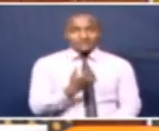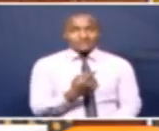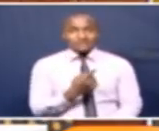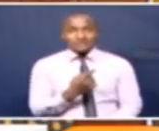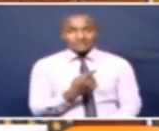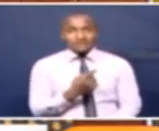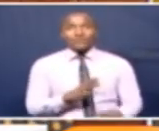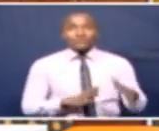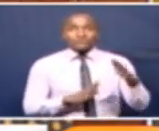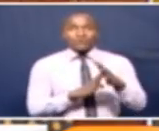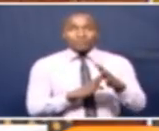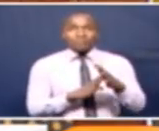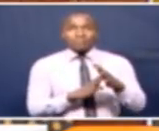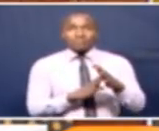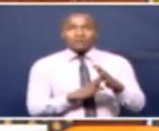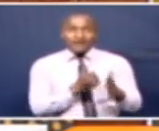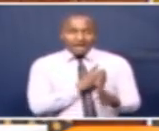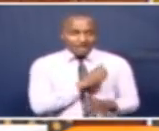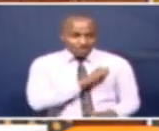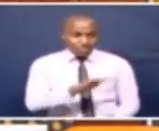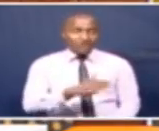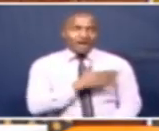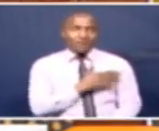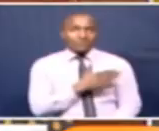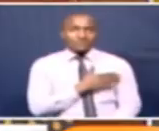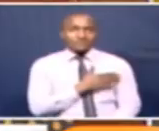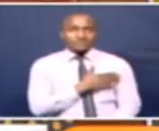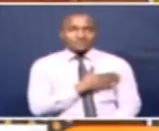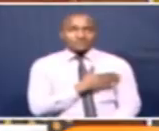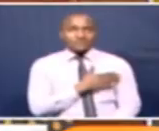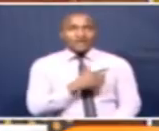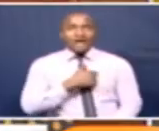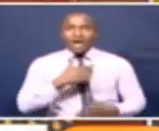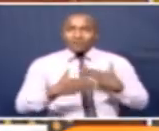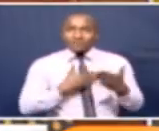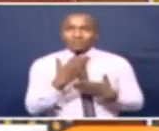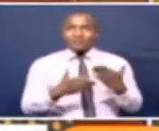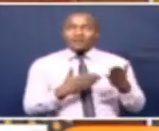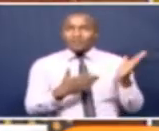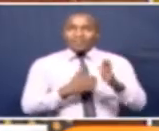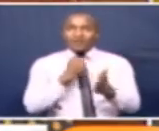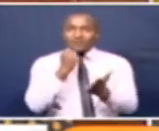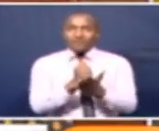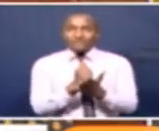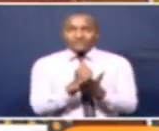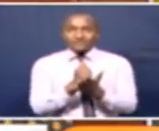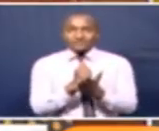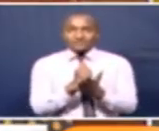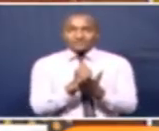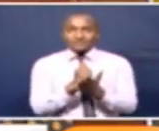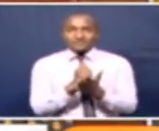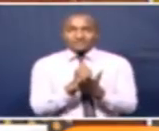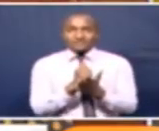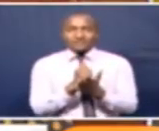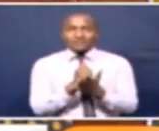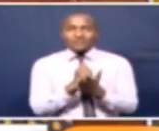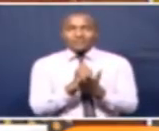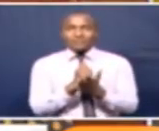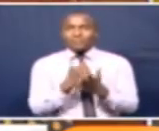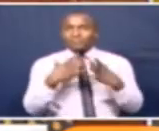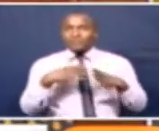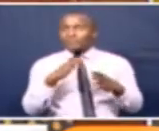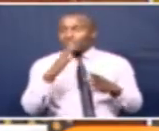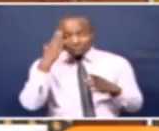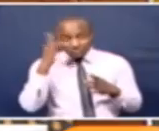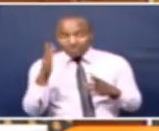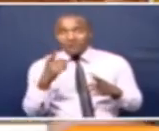the topmost girl is our daughter. I was very happy. I went back to the office and it was, people were just wondering why what I was doing.